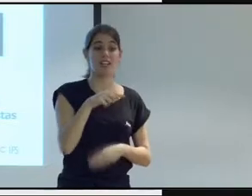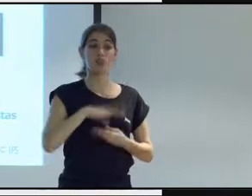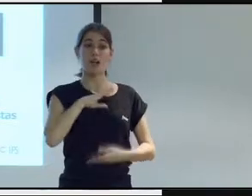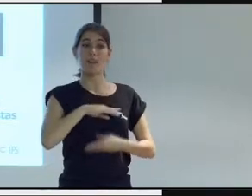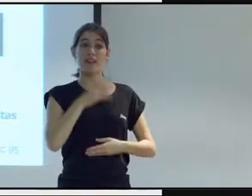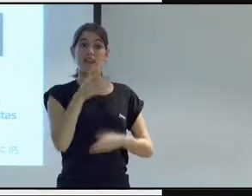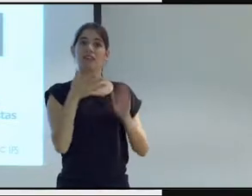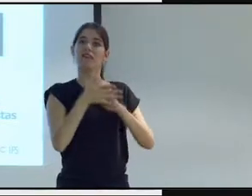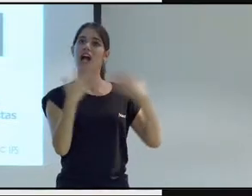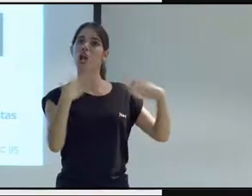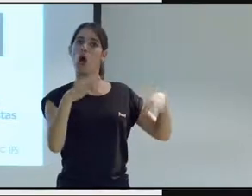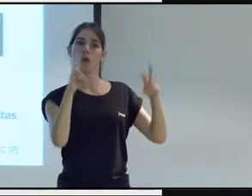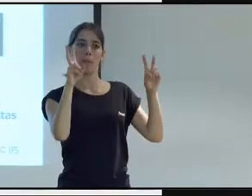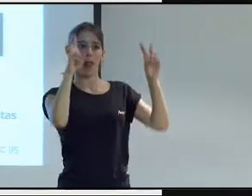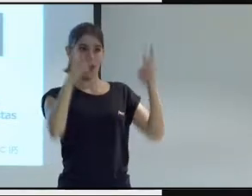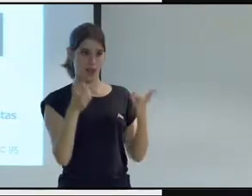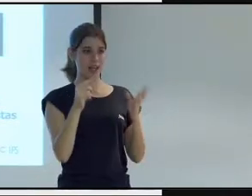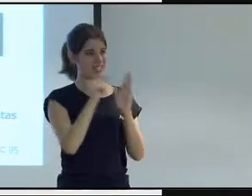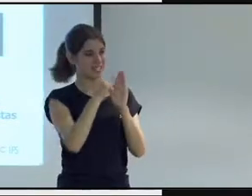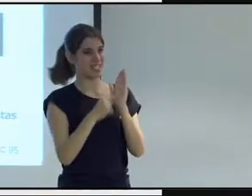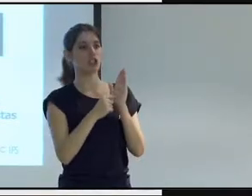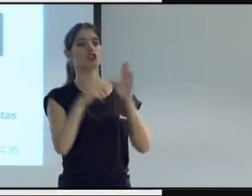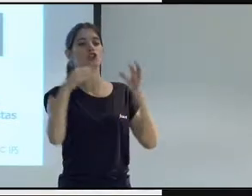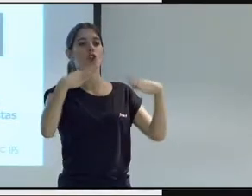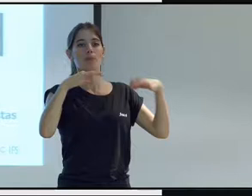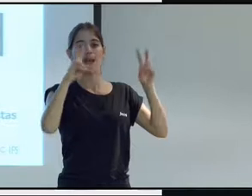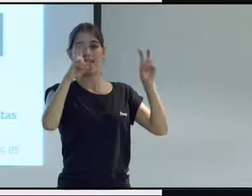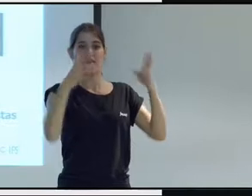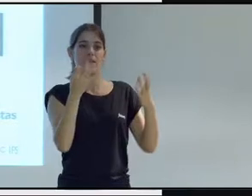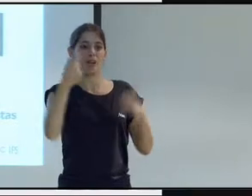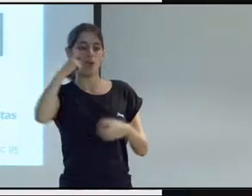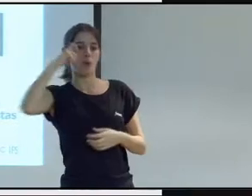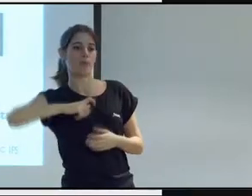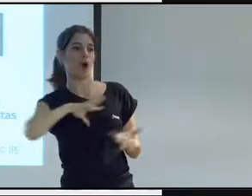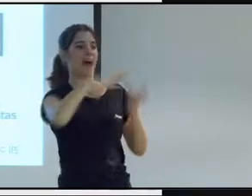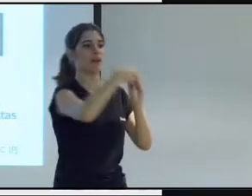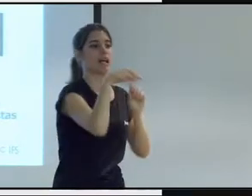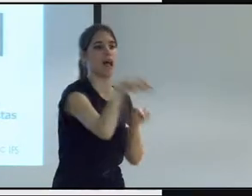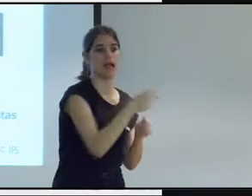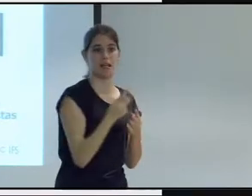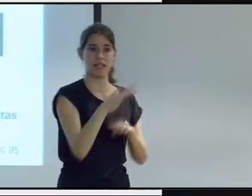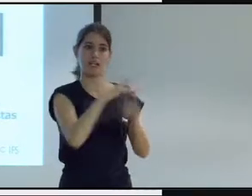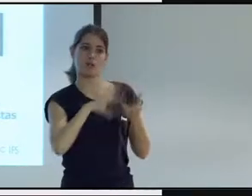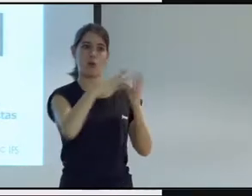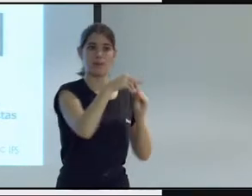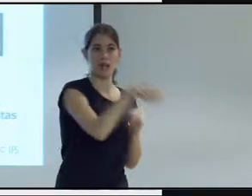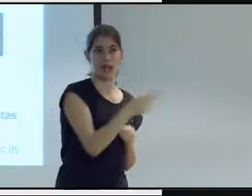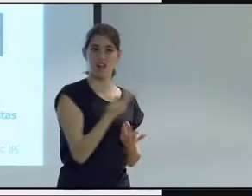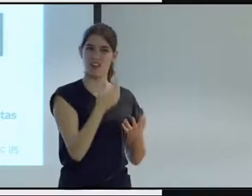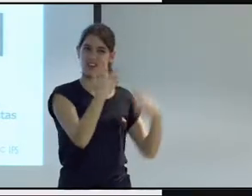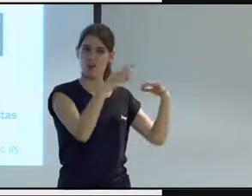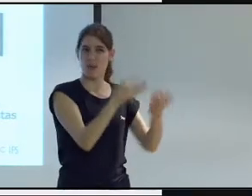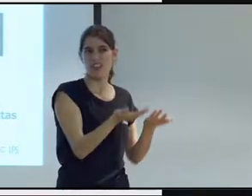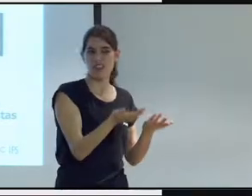orally. These are our skills, capacities, or skills that bodies adapt to and surroundings adapt